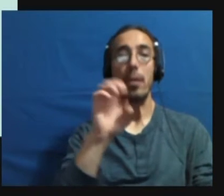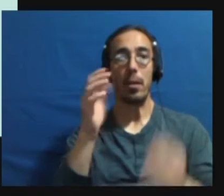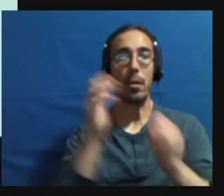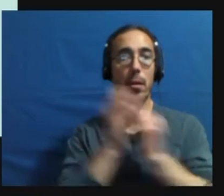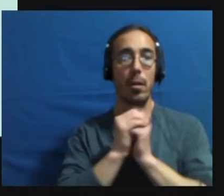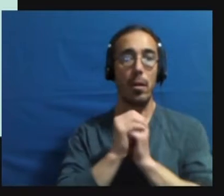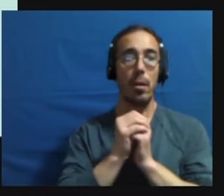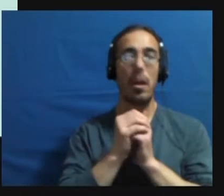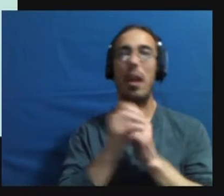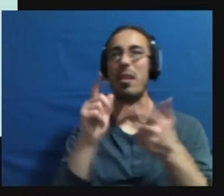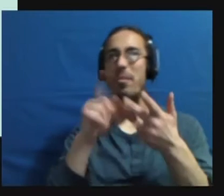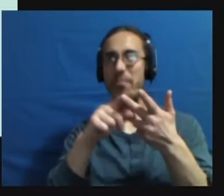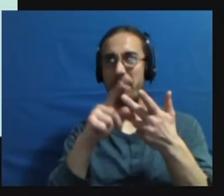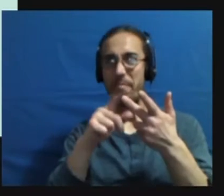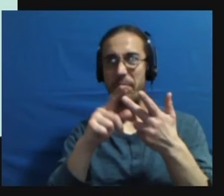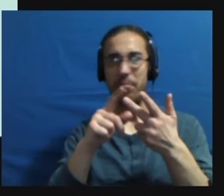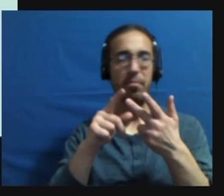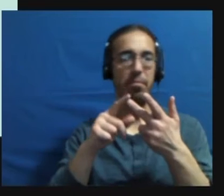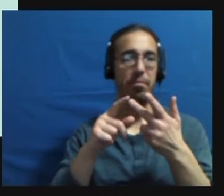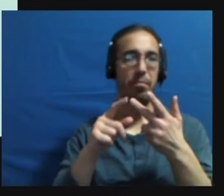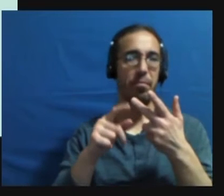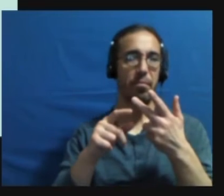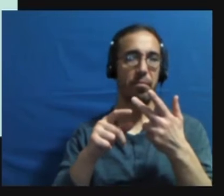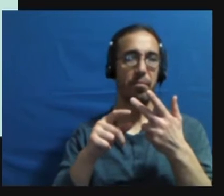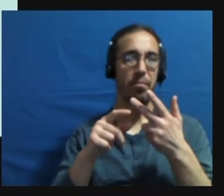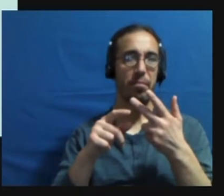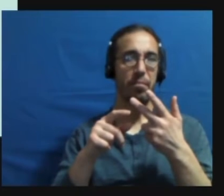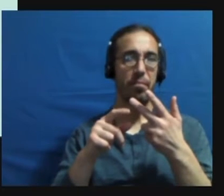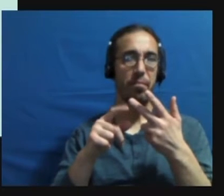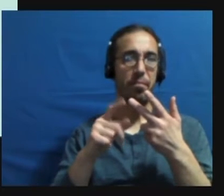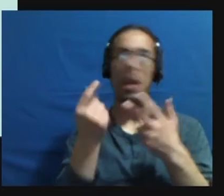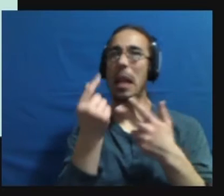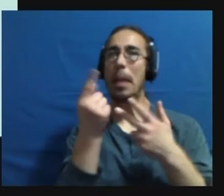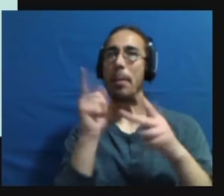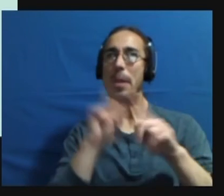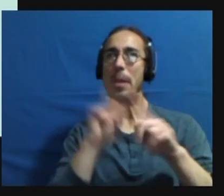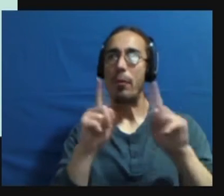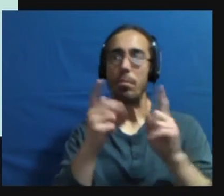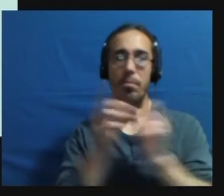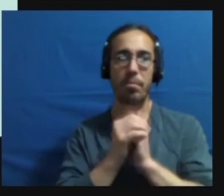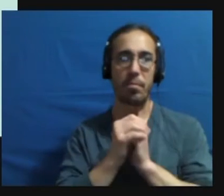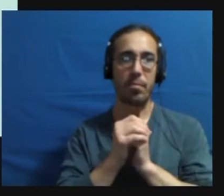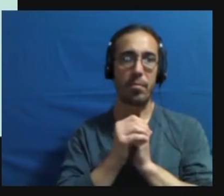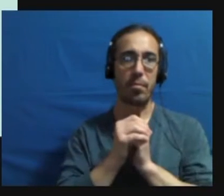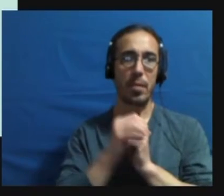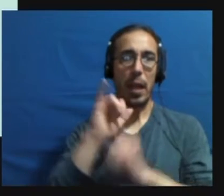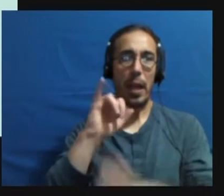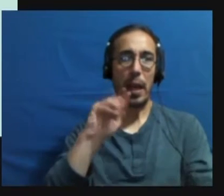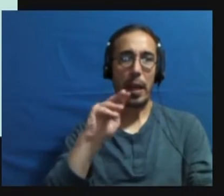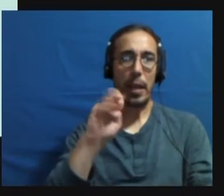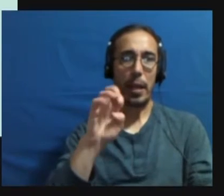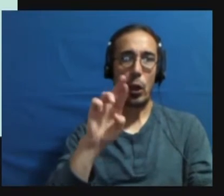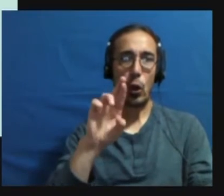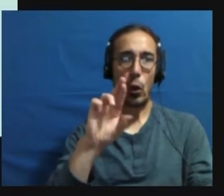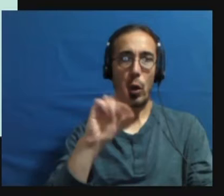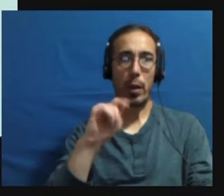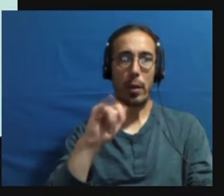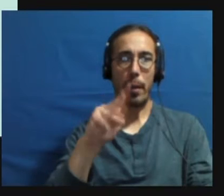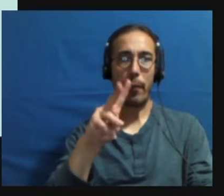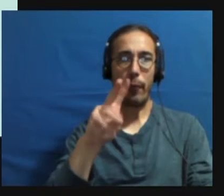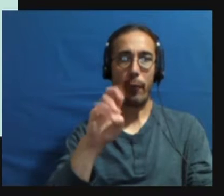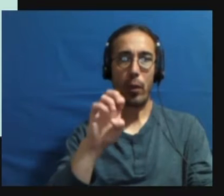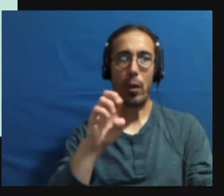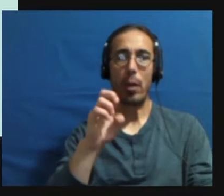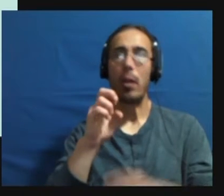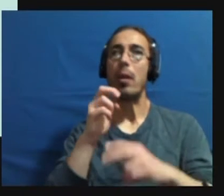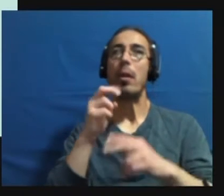Lastly, of these 3 kind of different senses is the interoceptive sense, which is sometimes referred to our